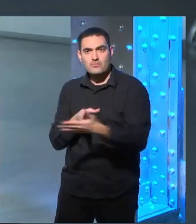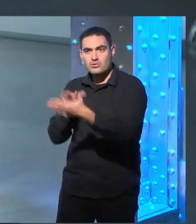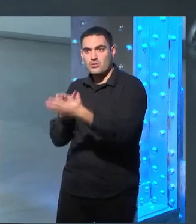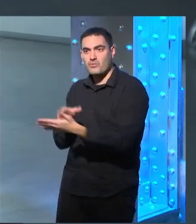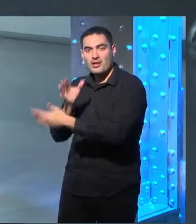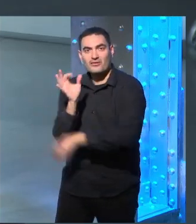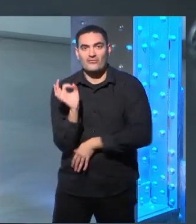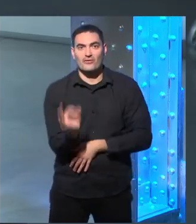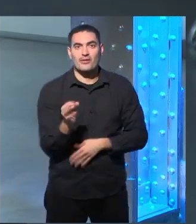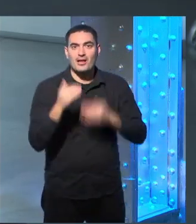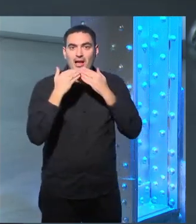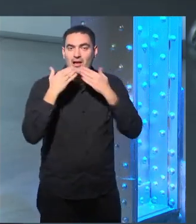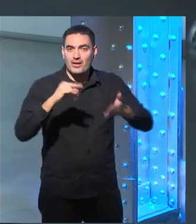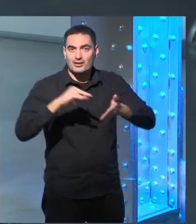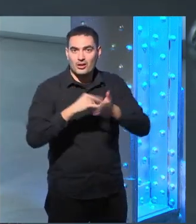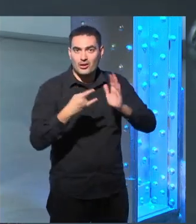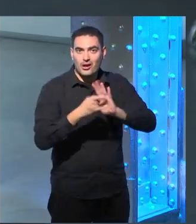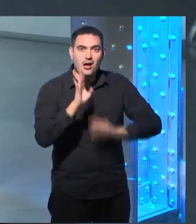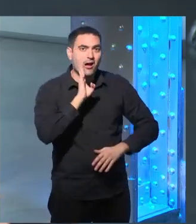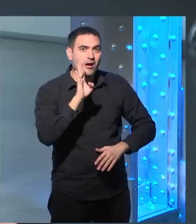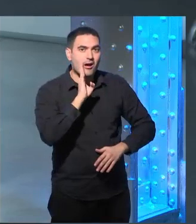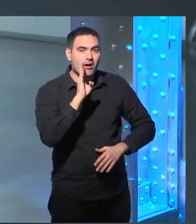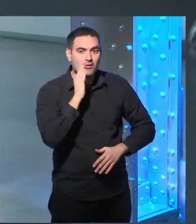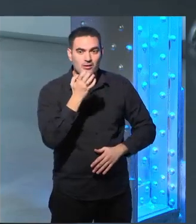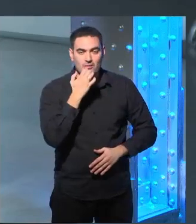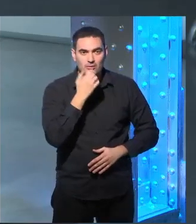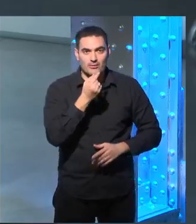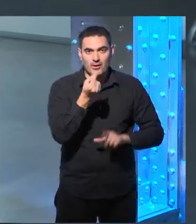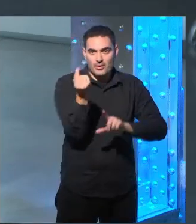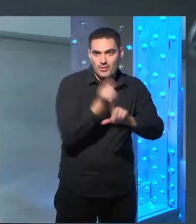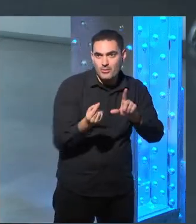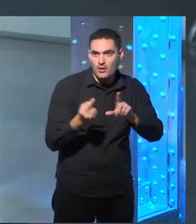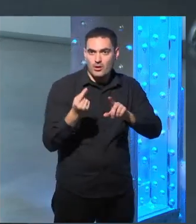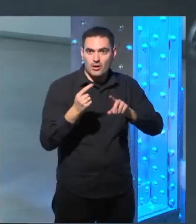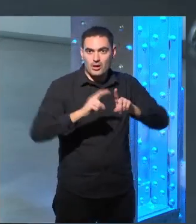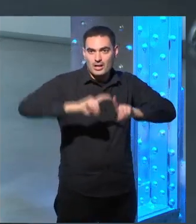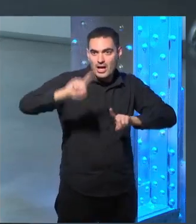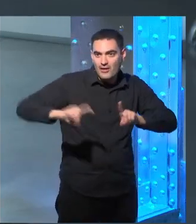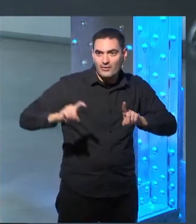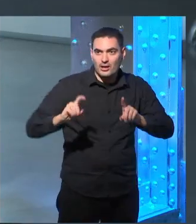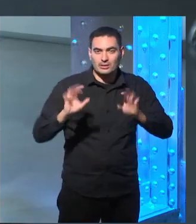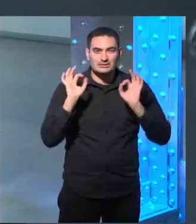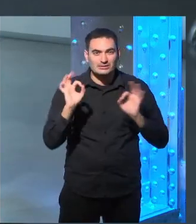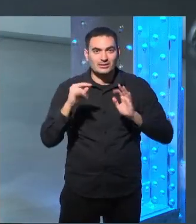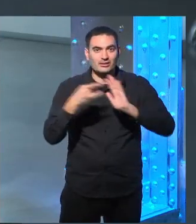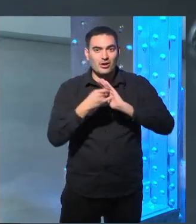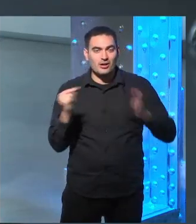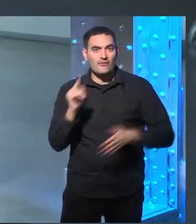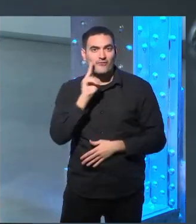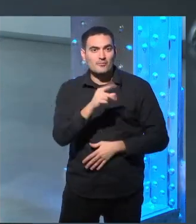encounter in that working or that labor market. It is true that with technology there is a